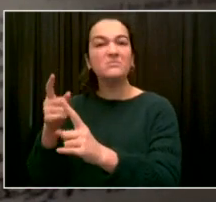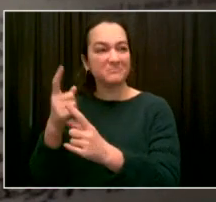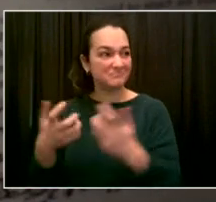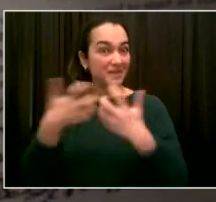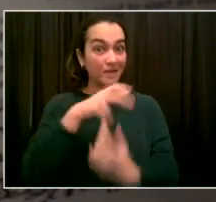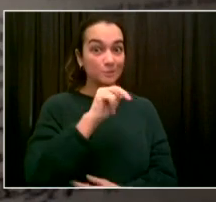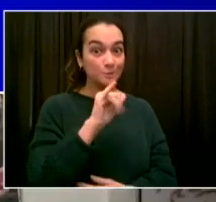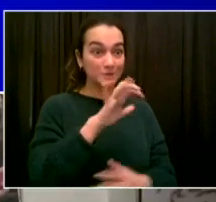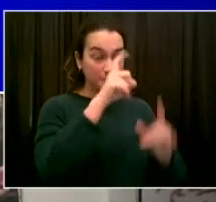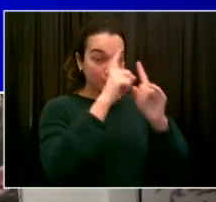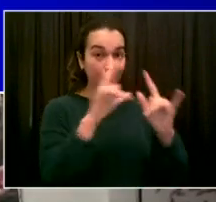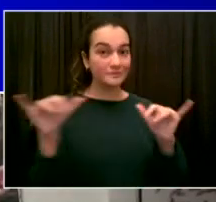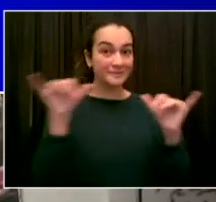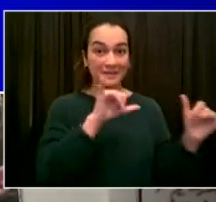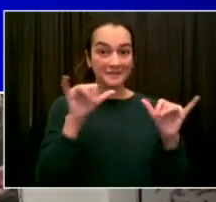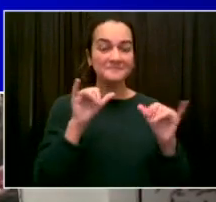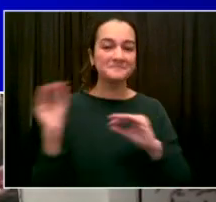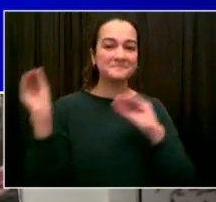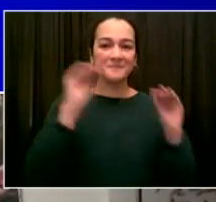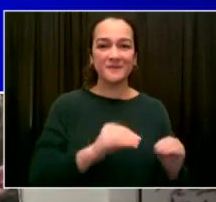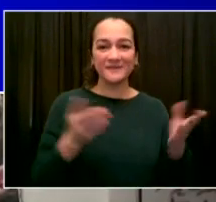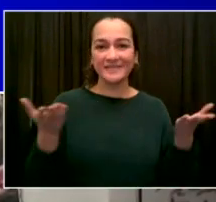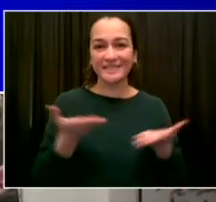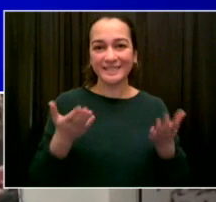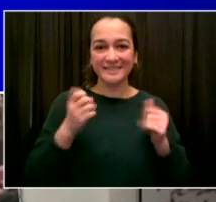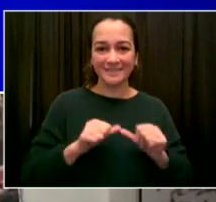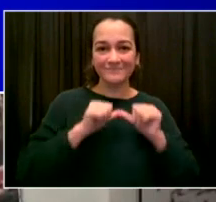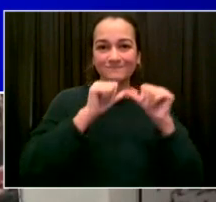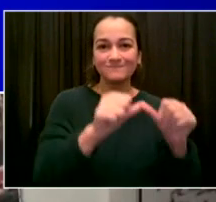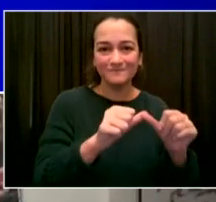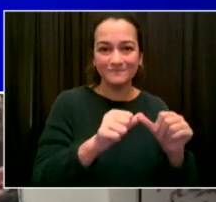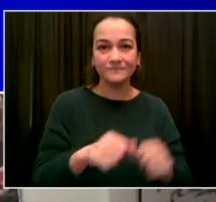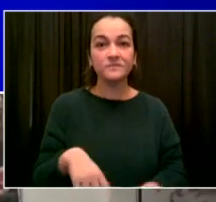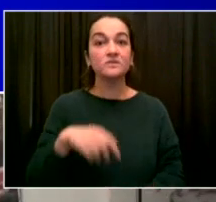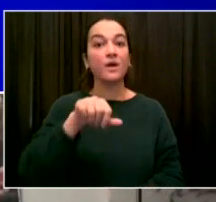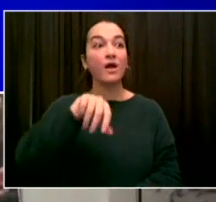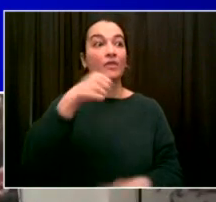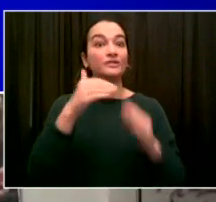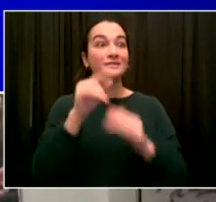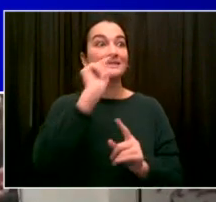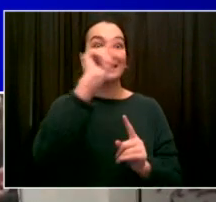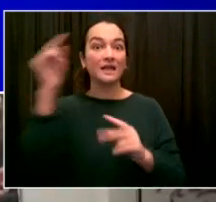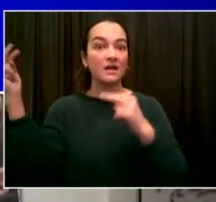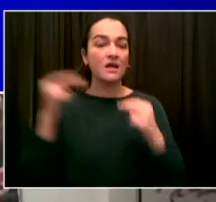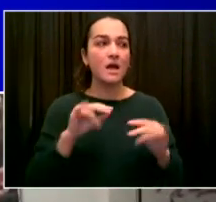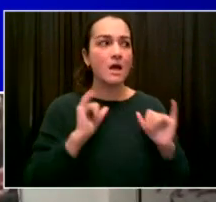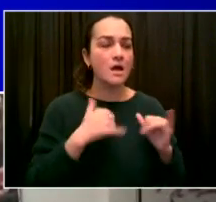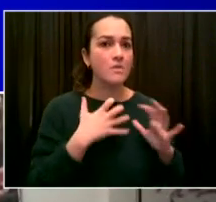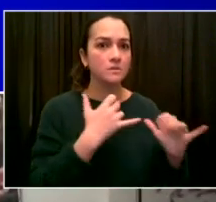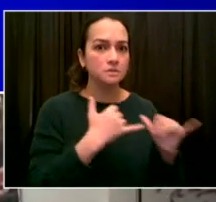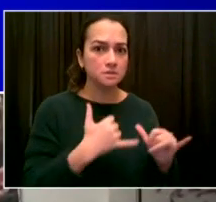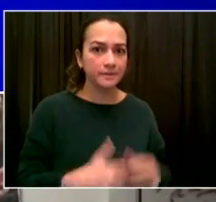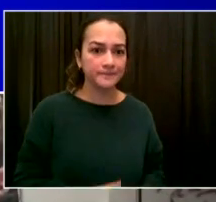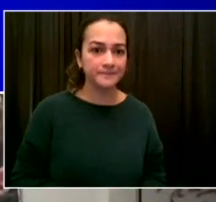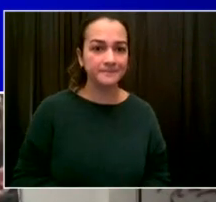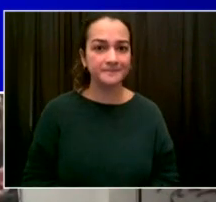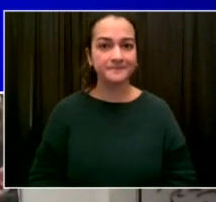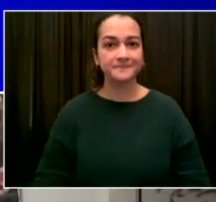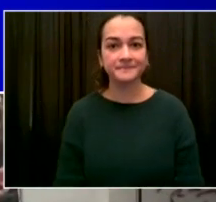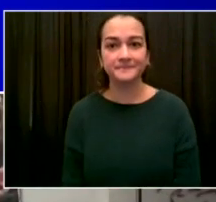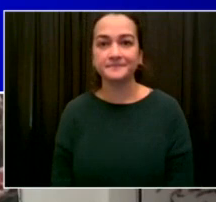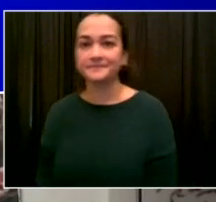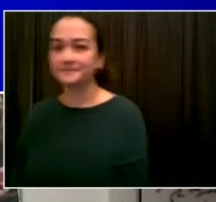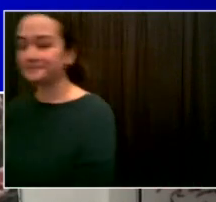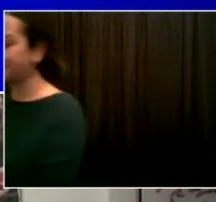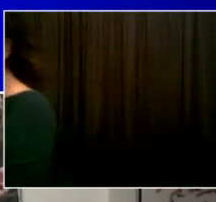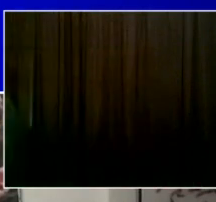very much. Bill, thank you. And I want to say something. I want to ask you something. What I want to say is none of us could have gotten this far